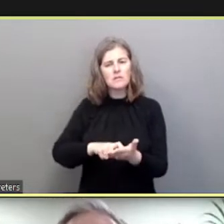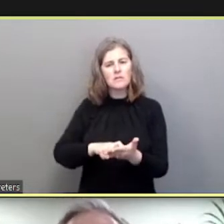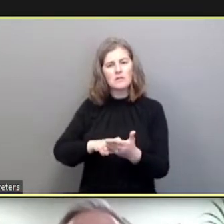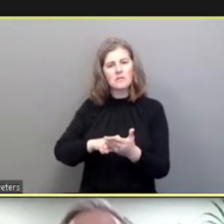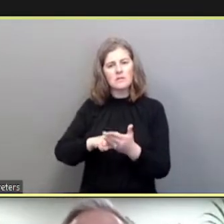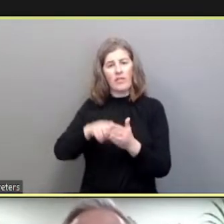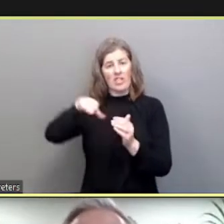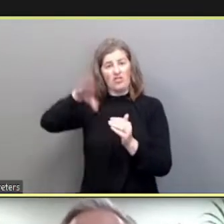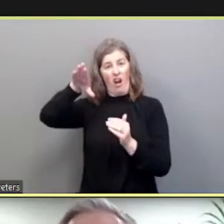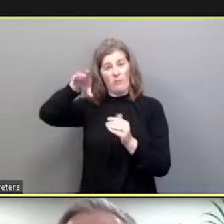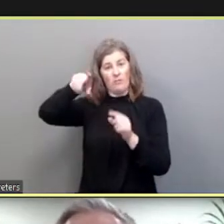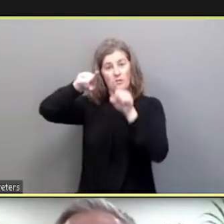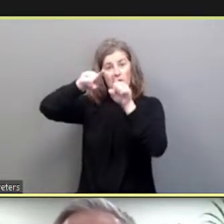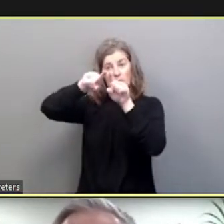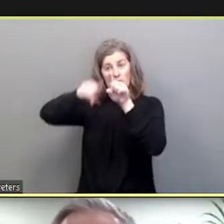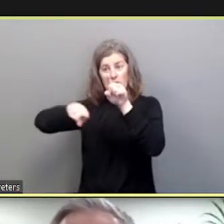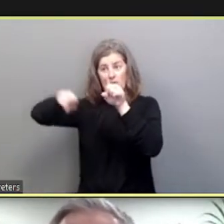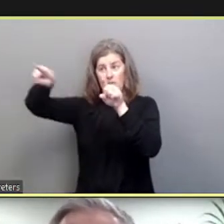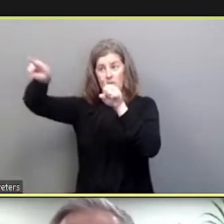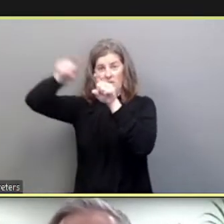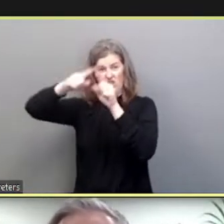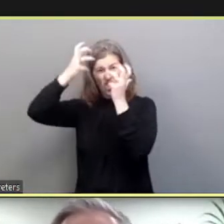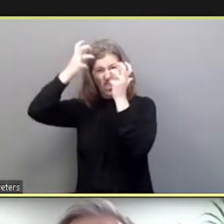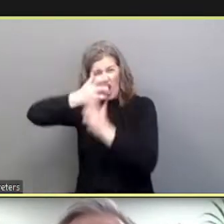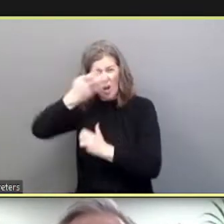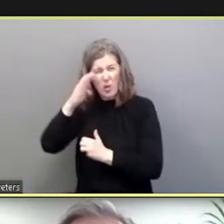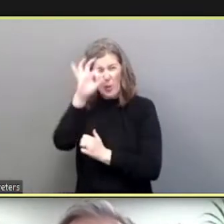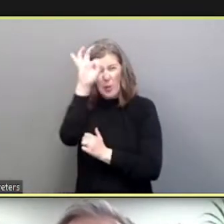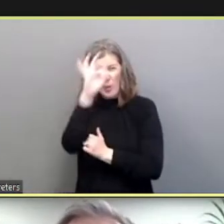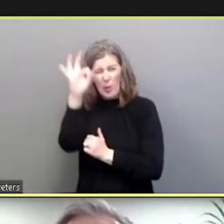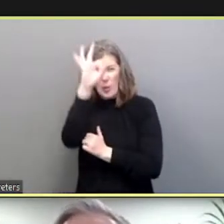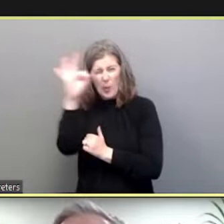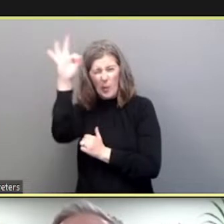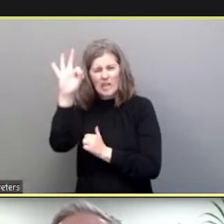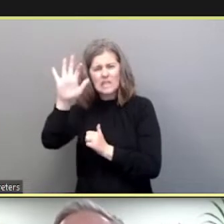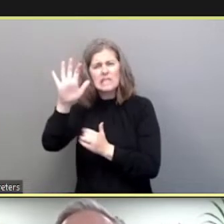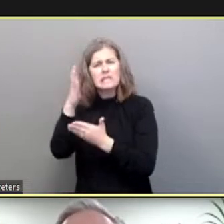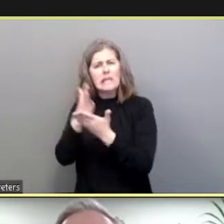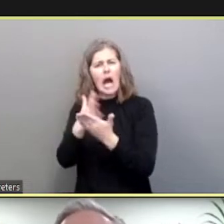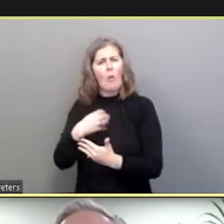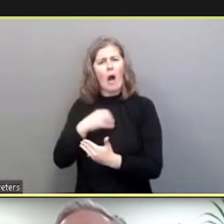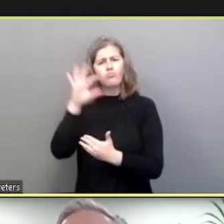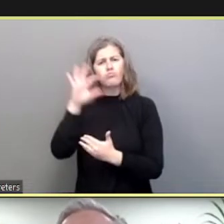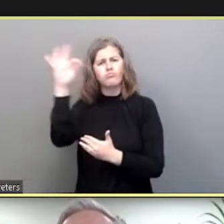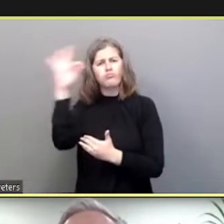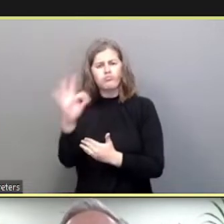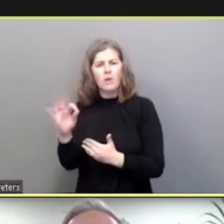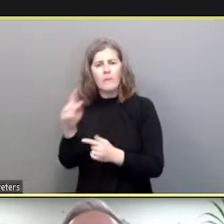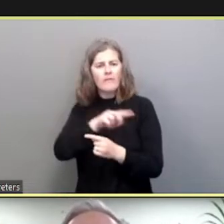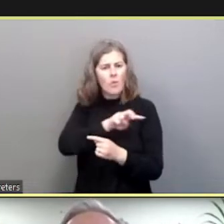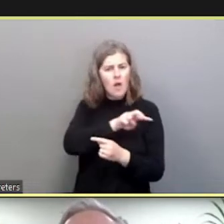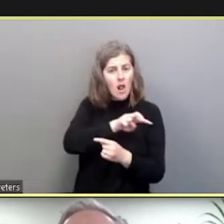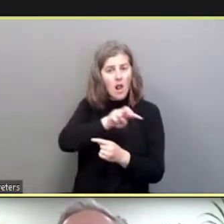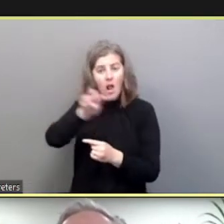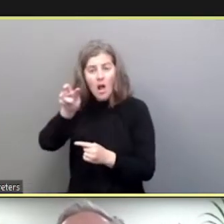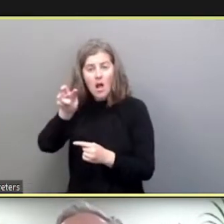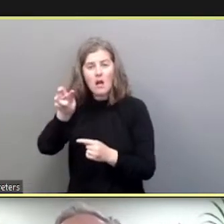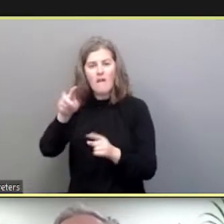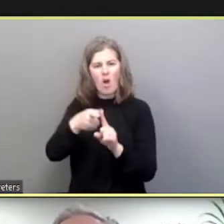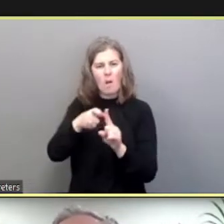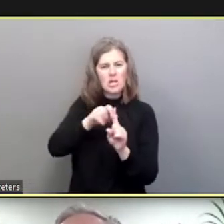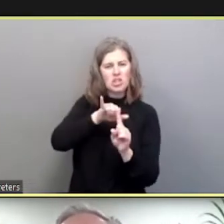trapezoid in the upper right-hand corner. It's kind of spotty if you watch across here from